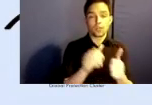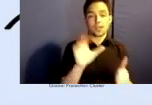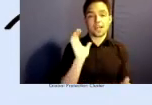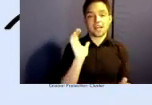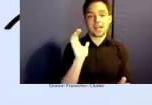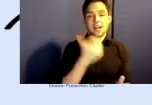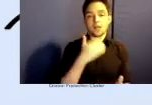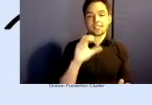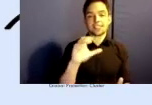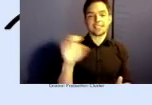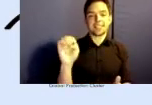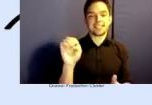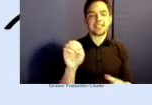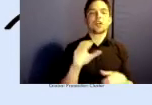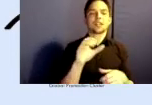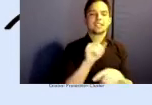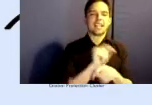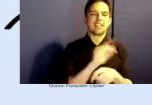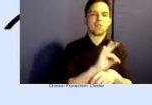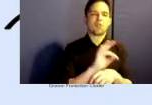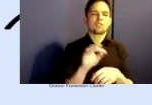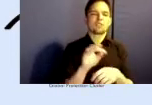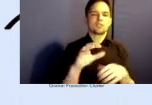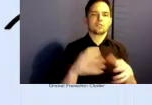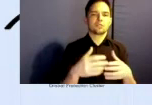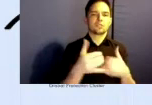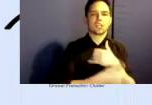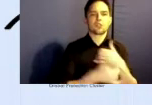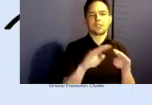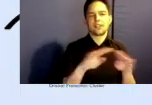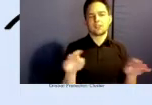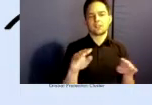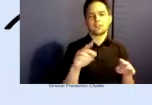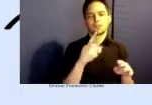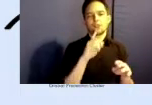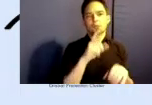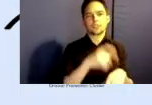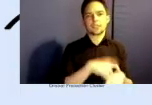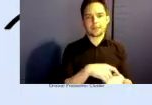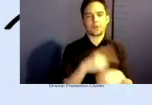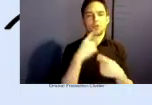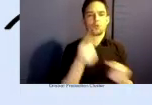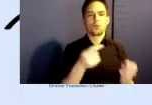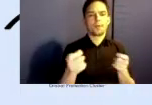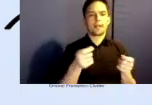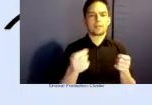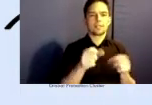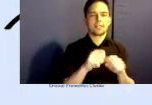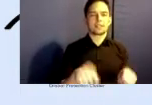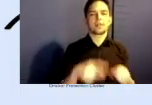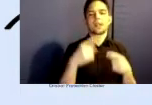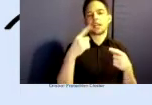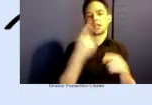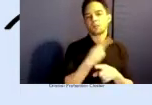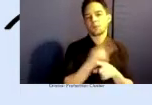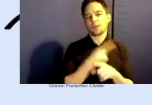groups or task forces at country level on real-time rumor management system and the appropriate communication